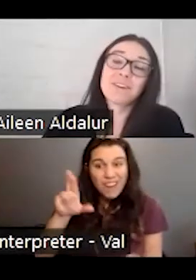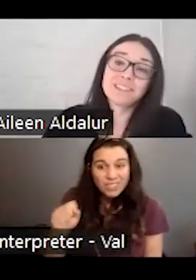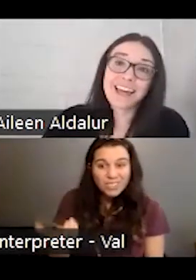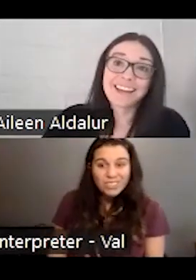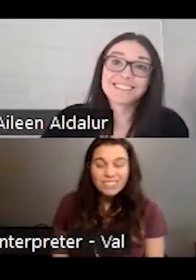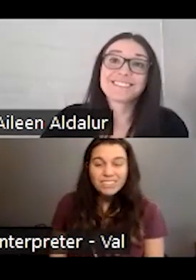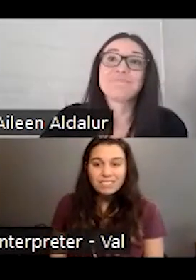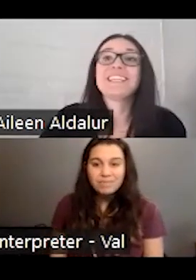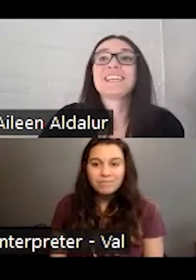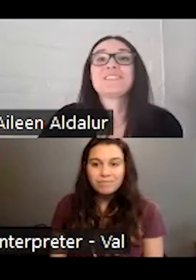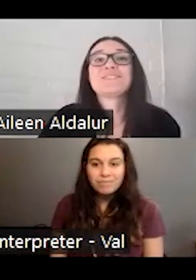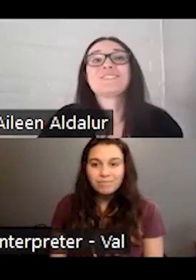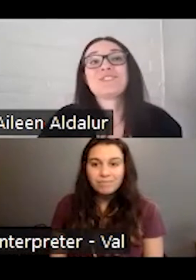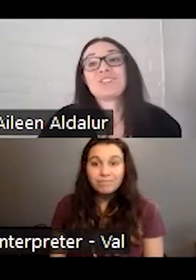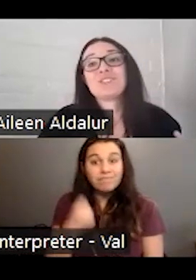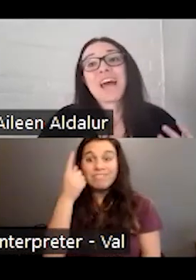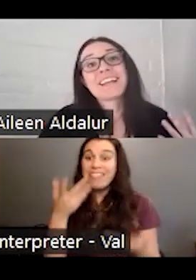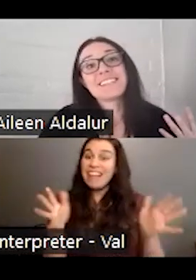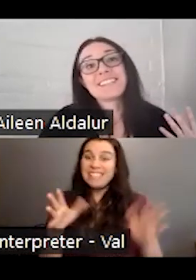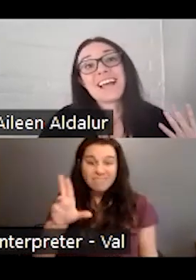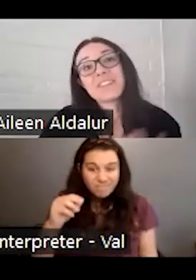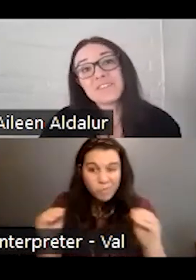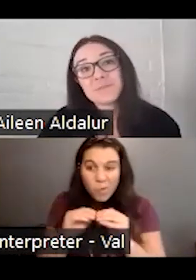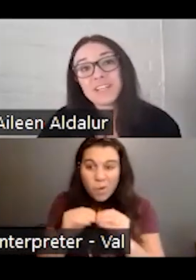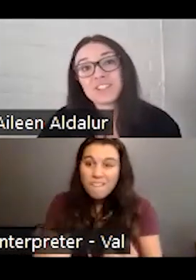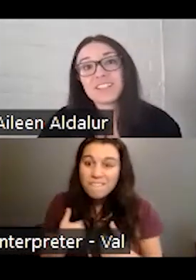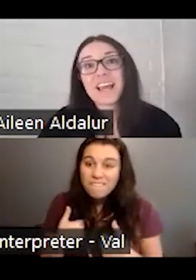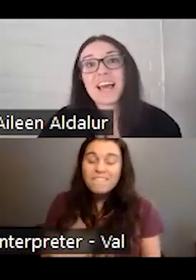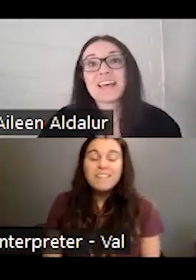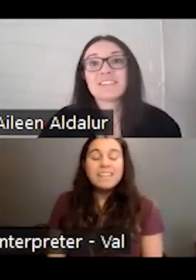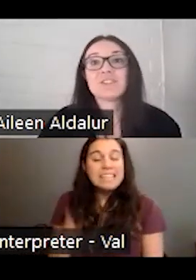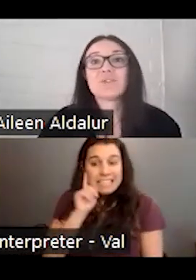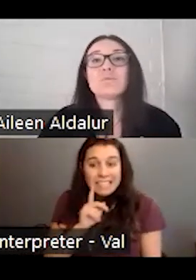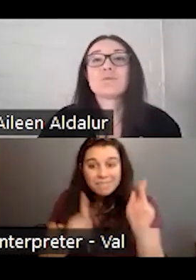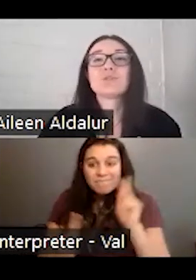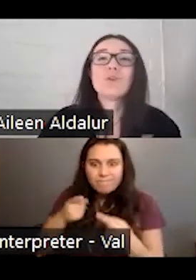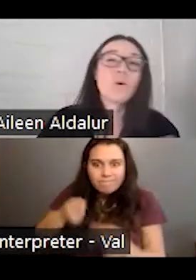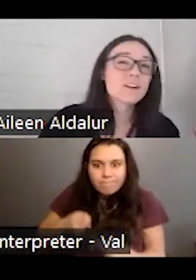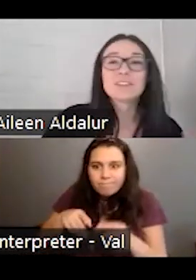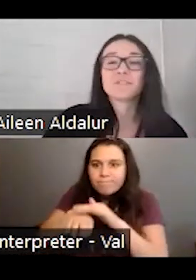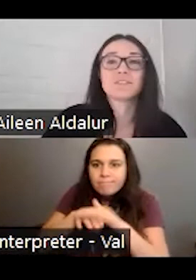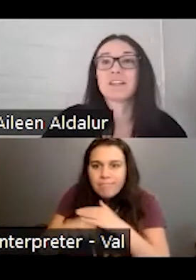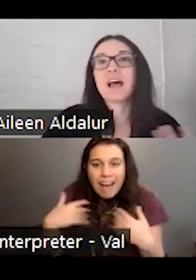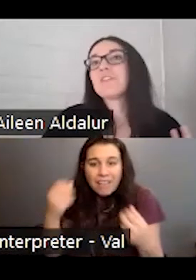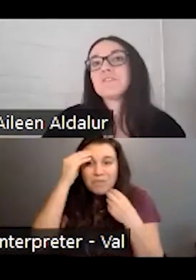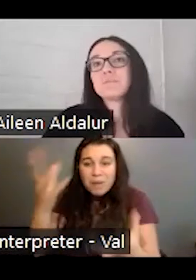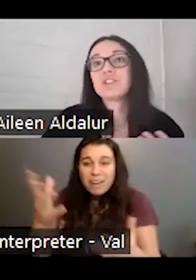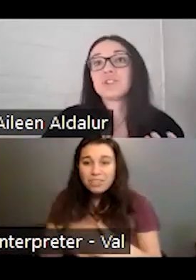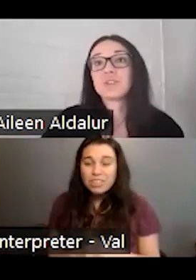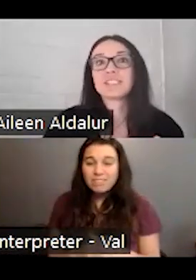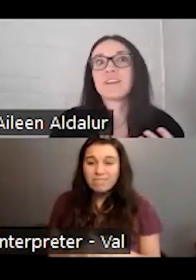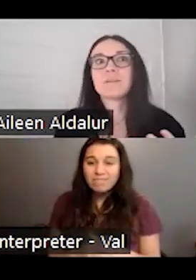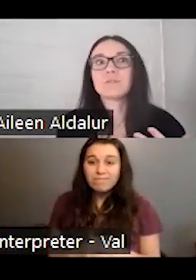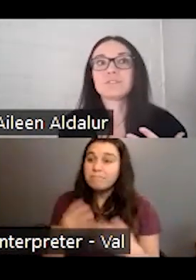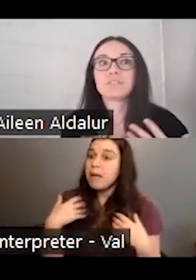And not only that, many deaf individuals struggle to access health information, as there is almost no health